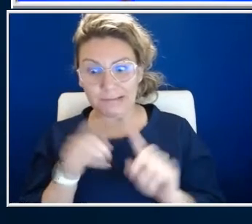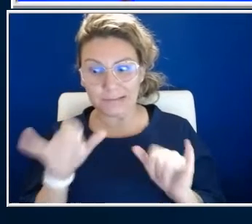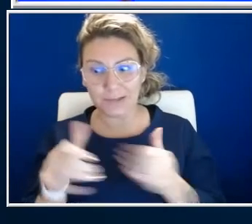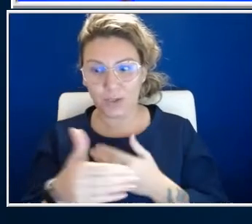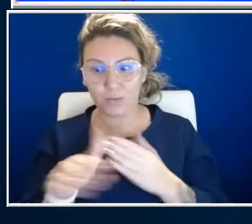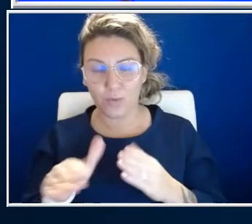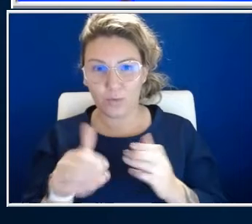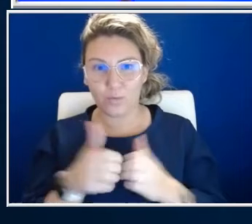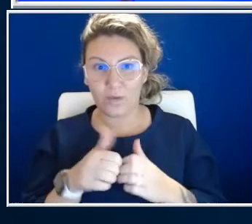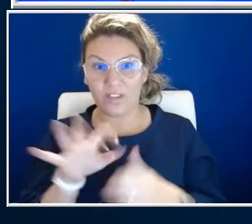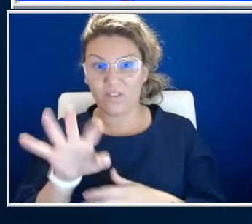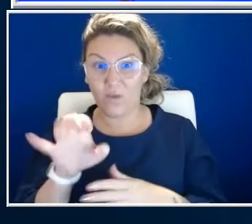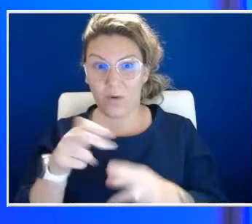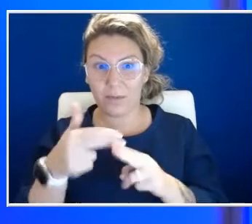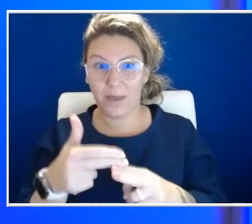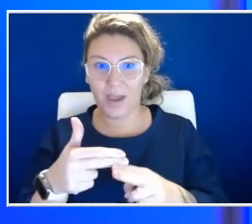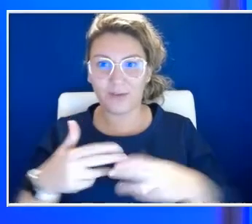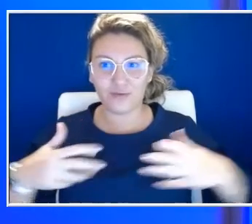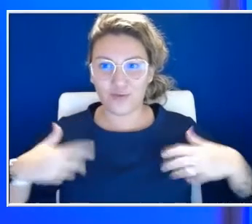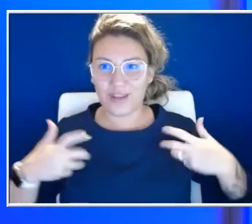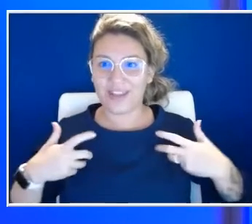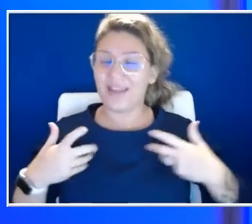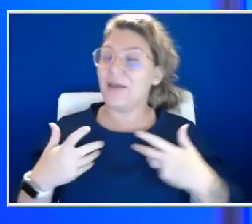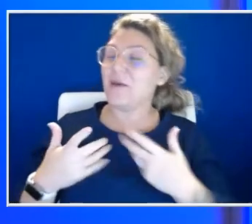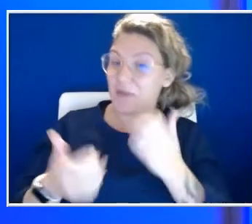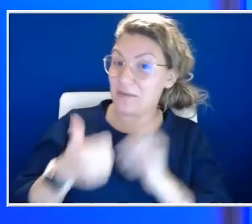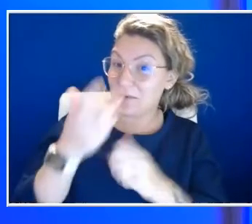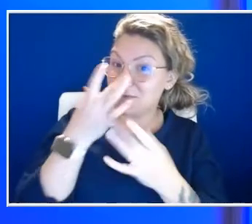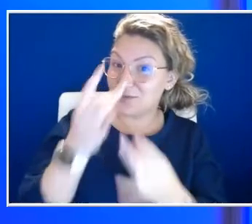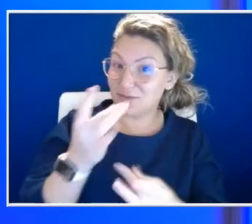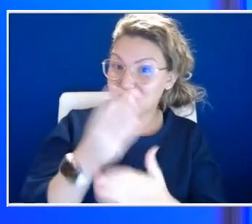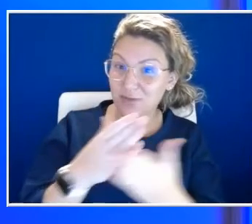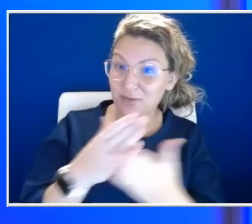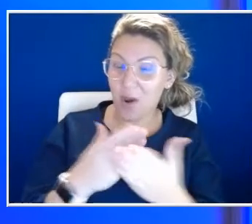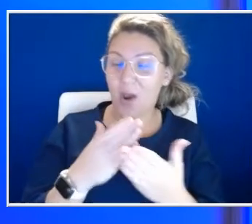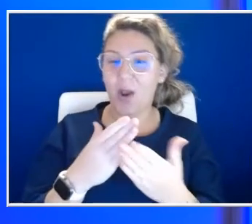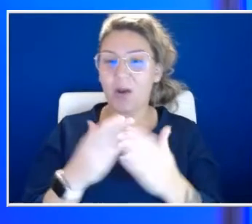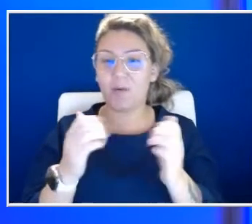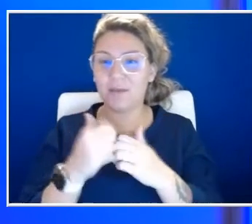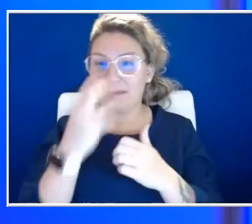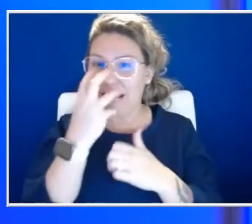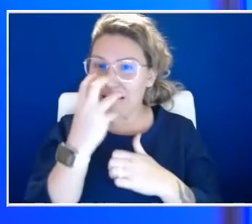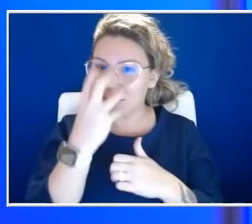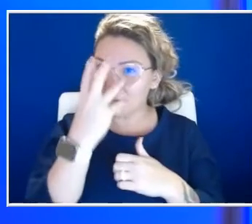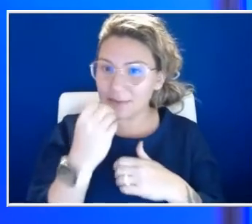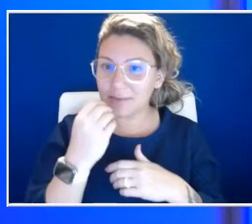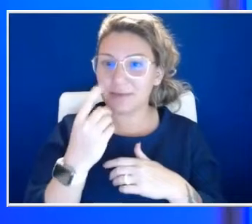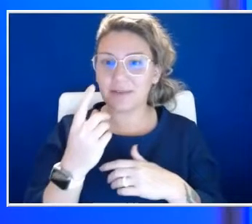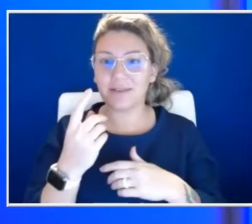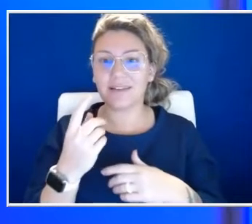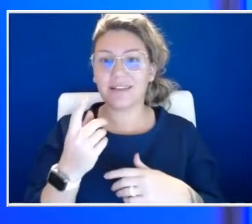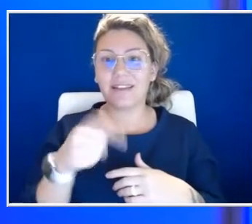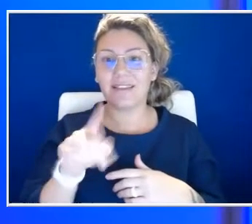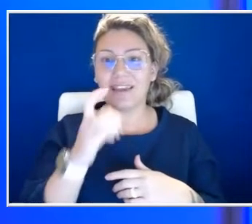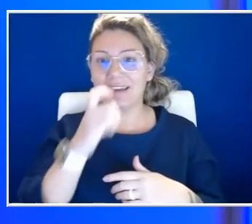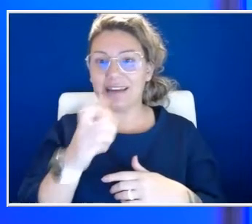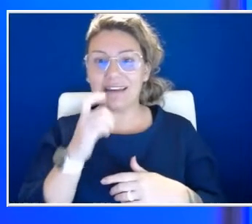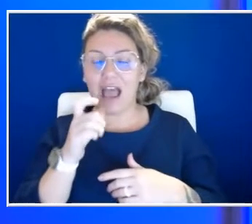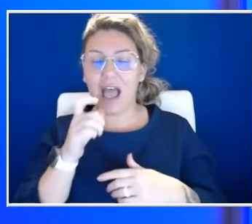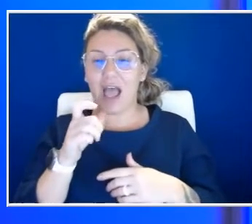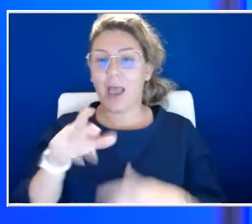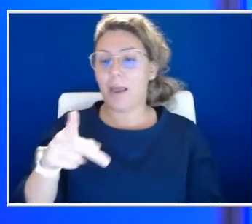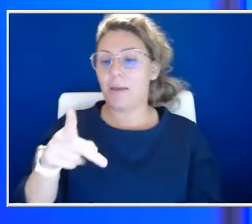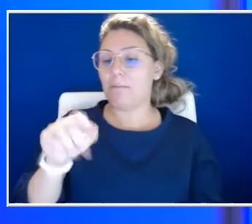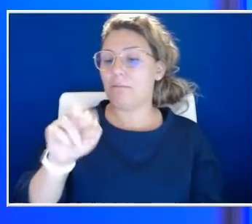gorilla? I think the most interesting part about the anesthesia side of things was that they did not paralyze Curtis. So we had very